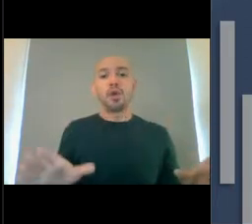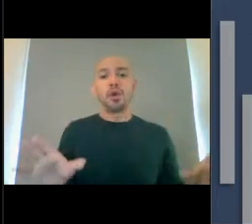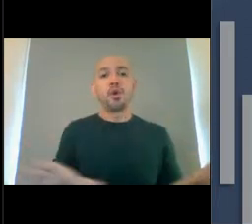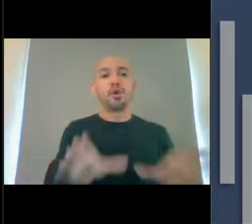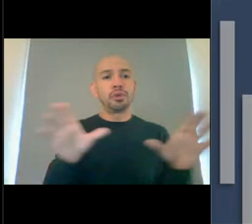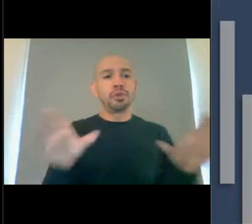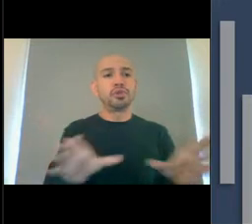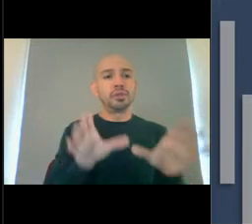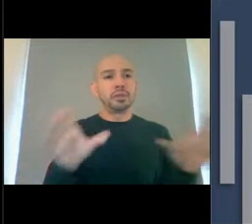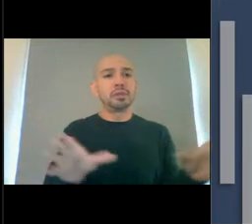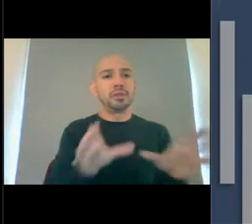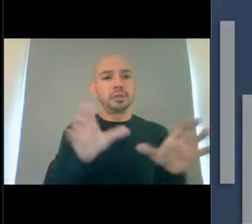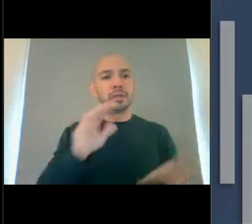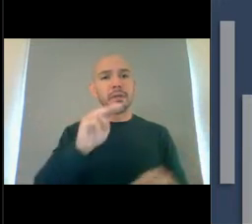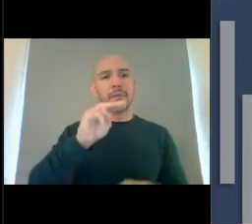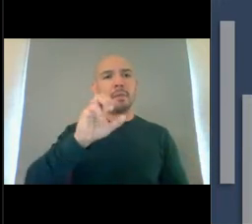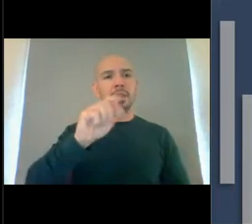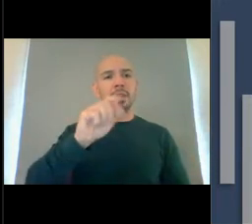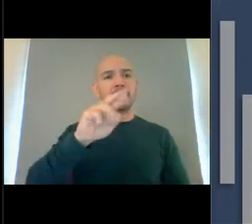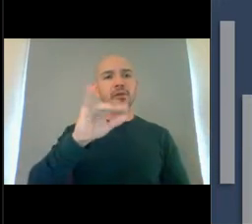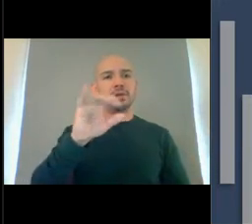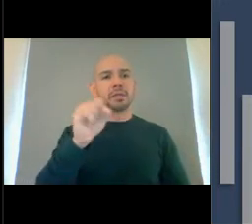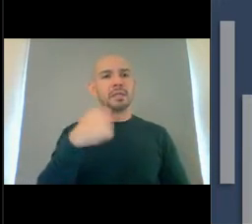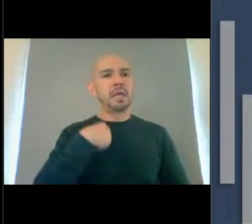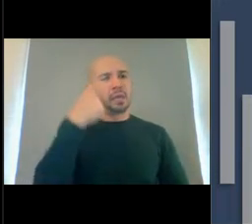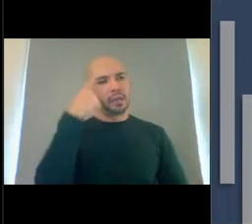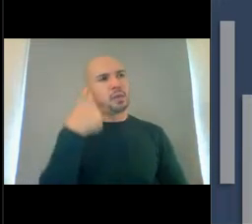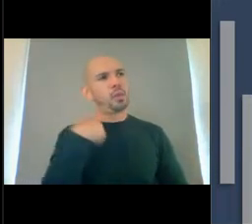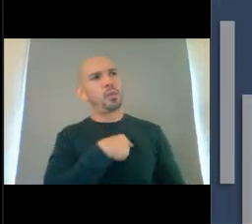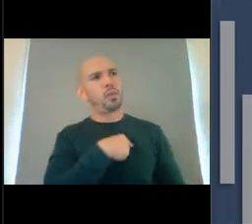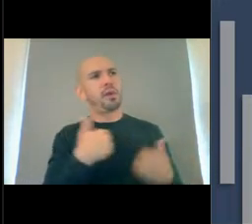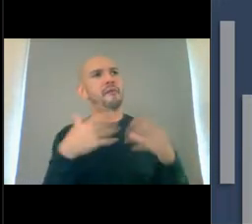important um i think we have a comment